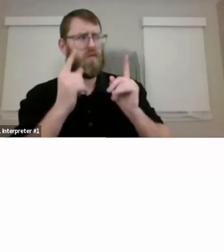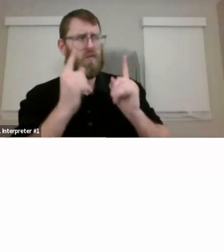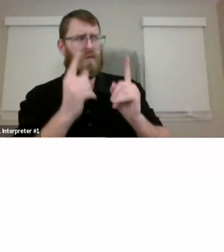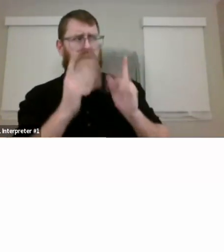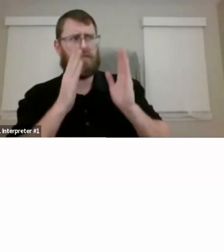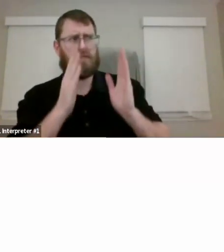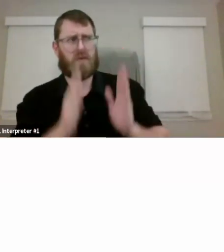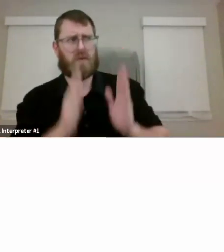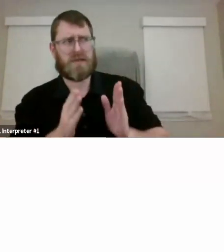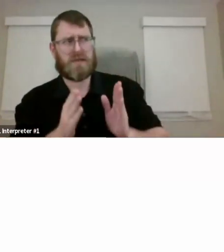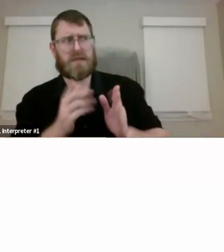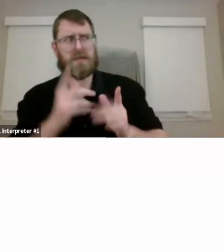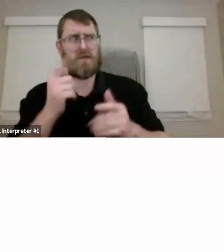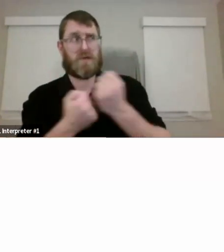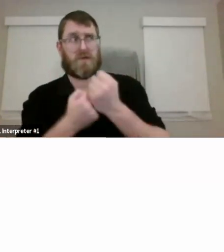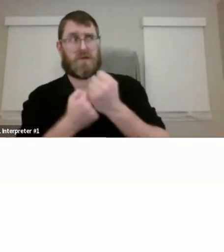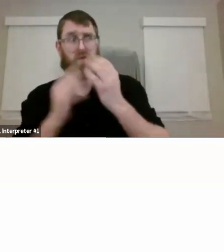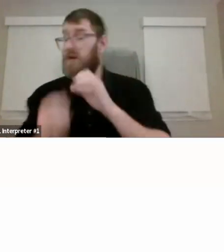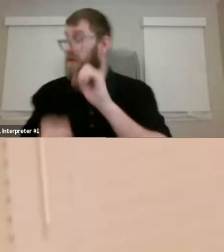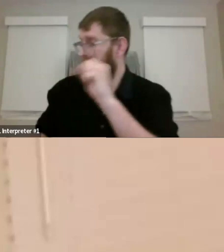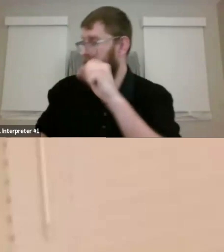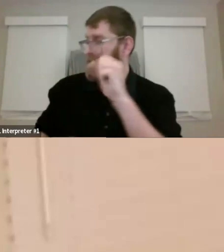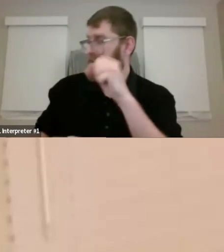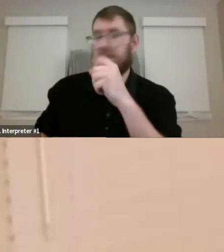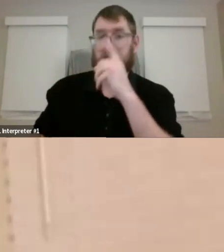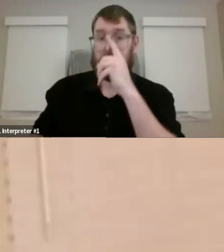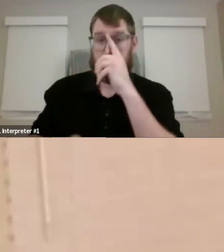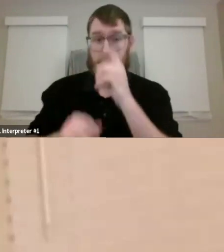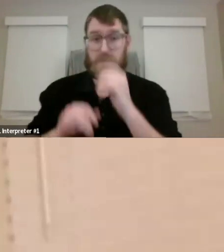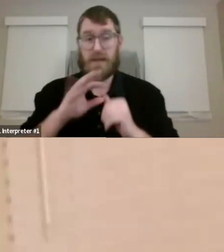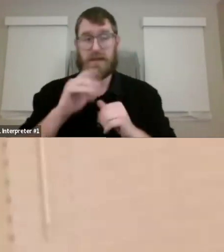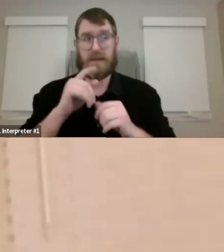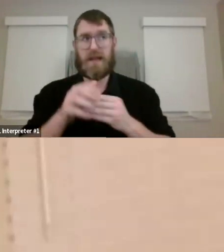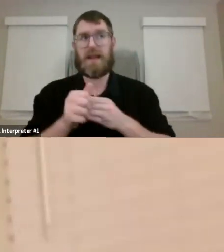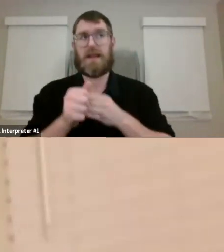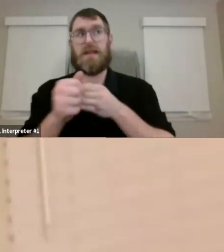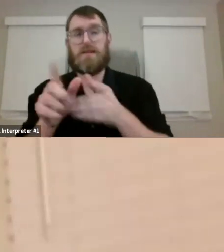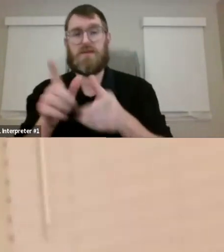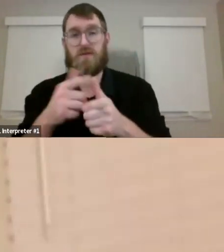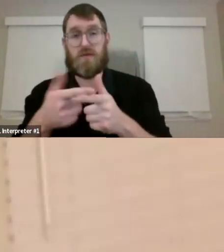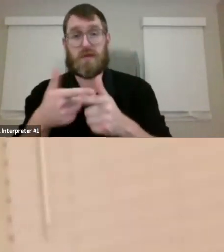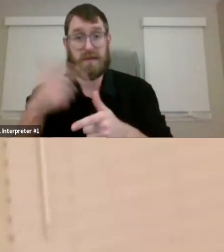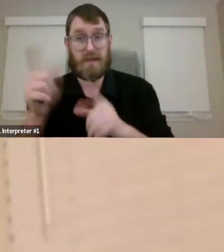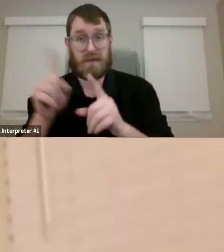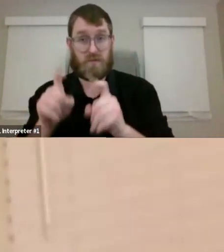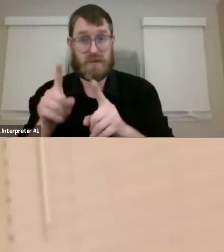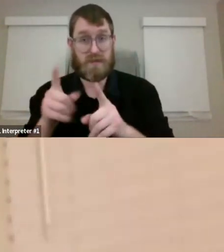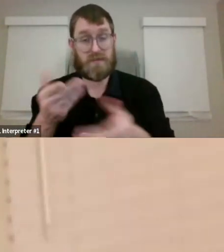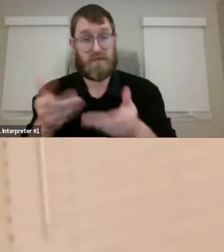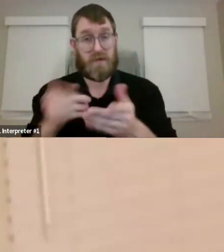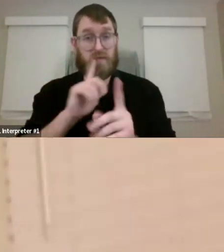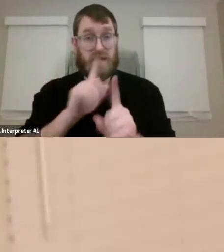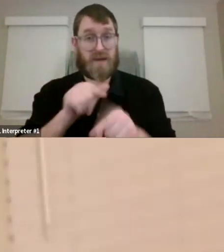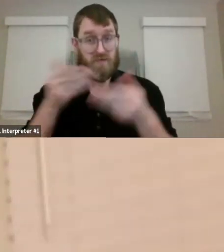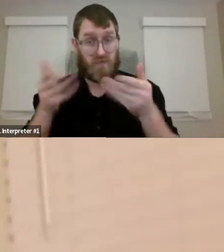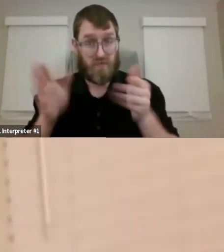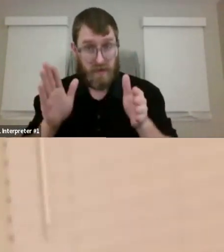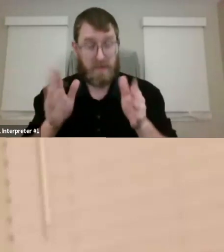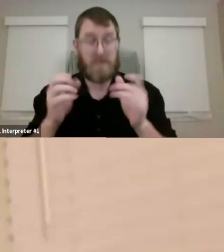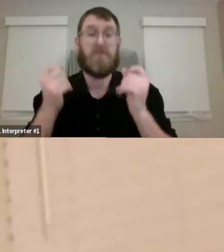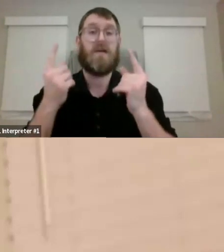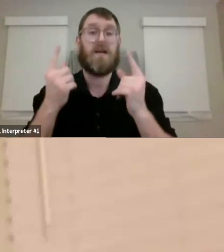a supporter. Great, thank you. And that kind of leads into this next question. You may have answered some of it. Can you